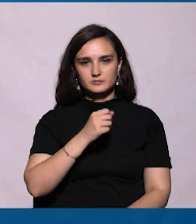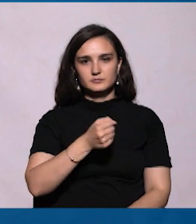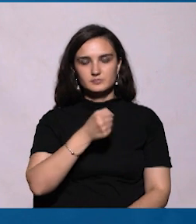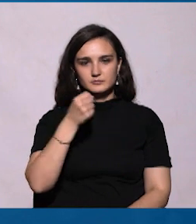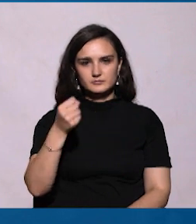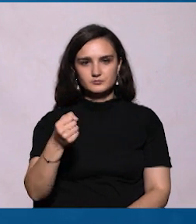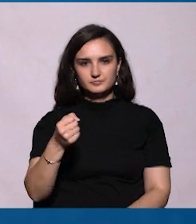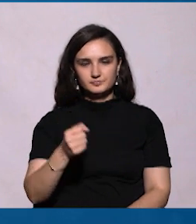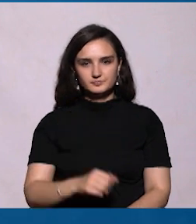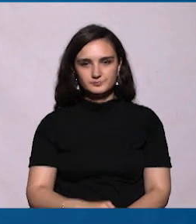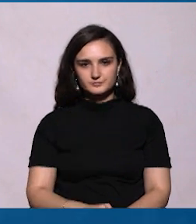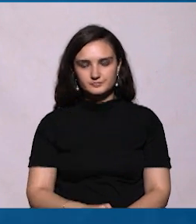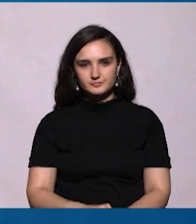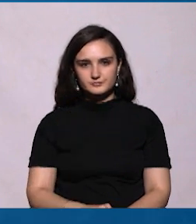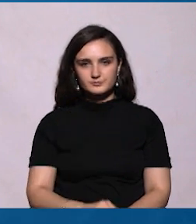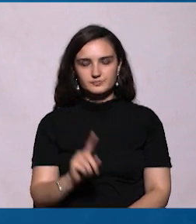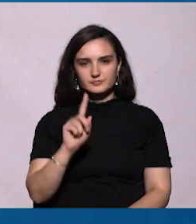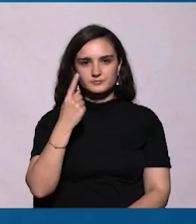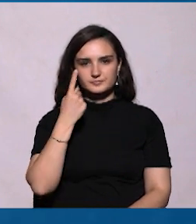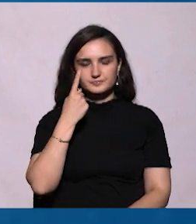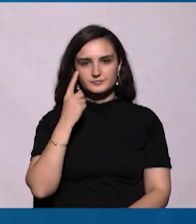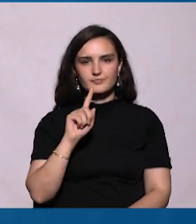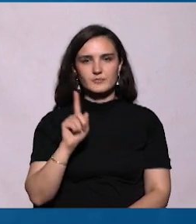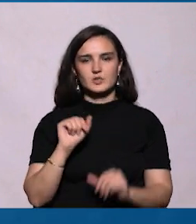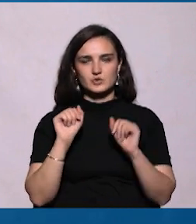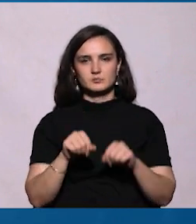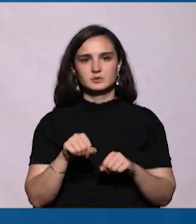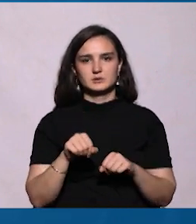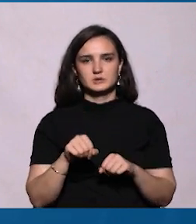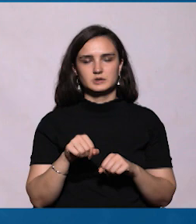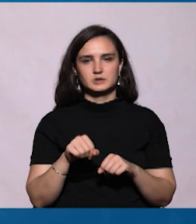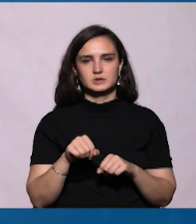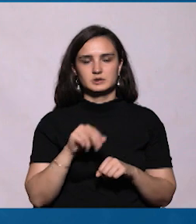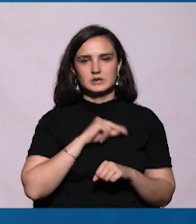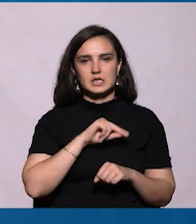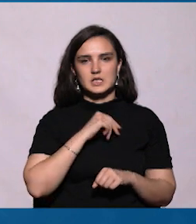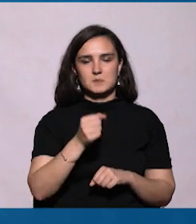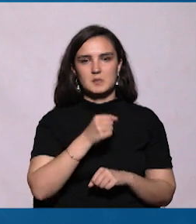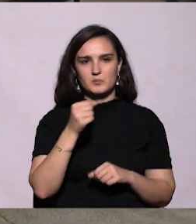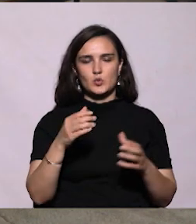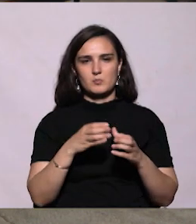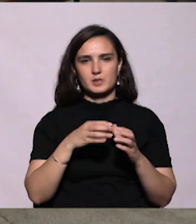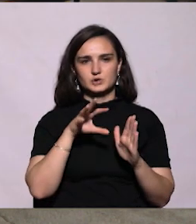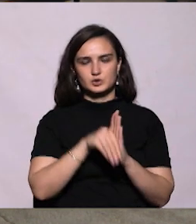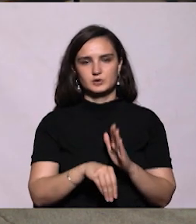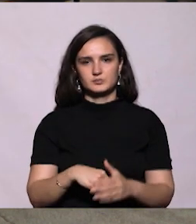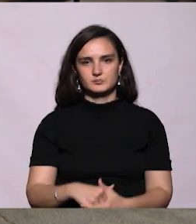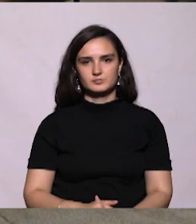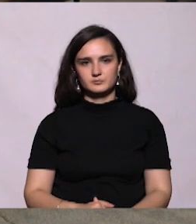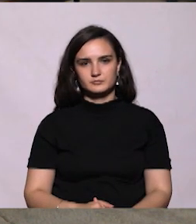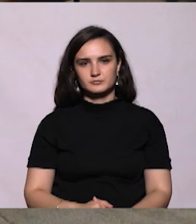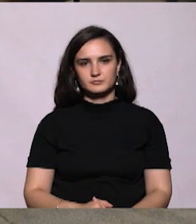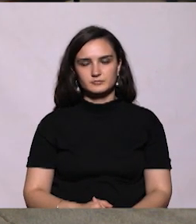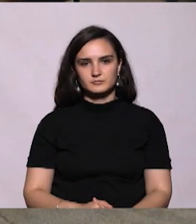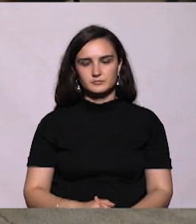year. Mr. Carter, what do you think? What can be higher than last year in the company? Well,